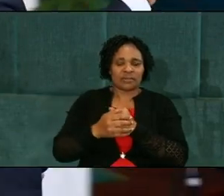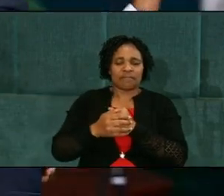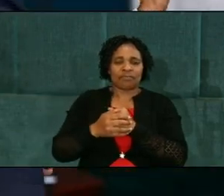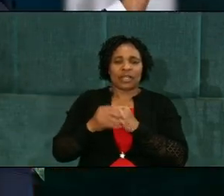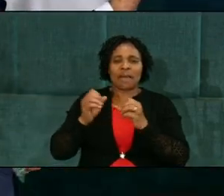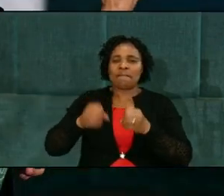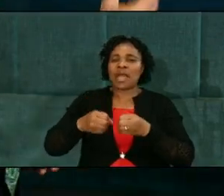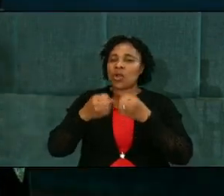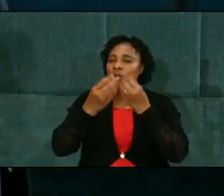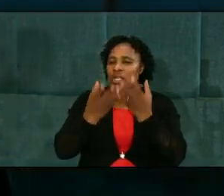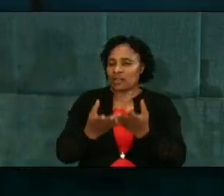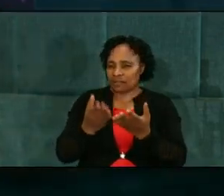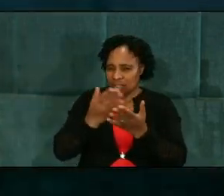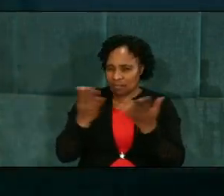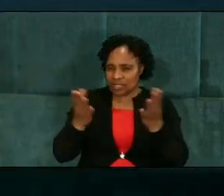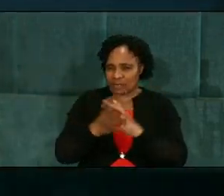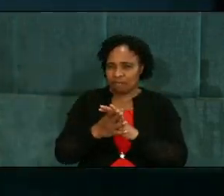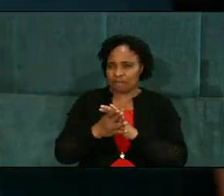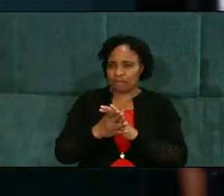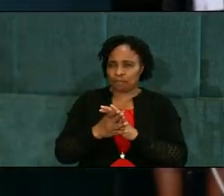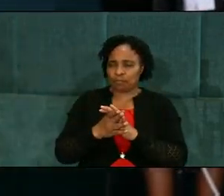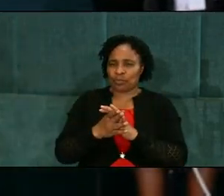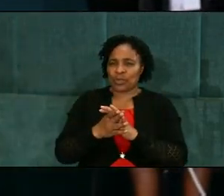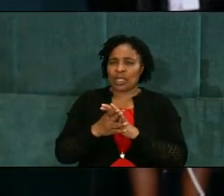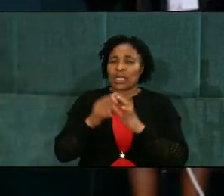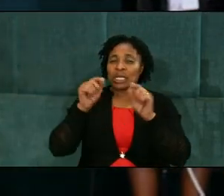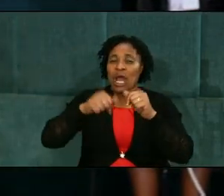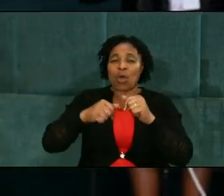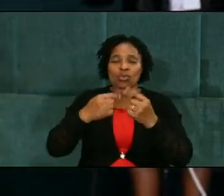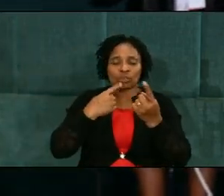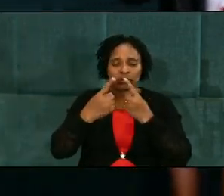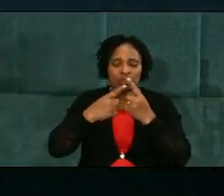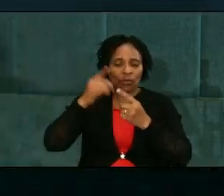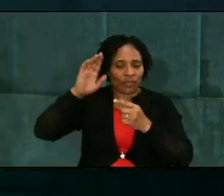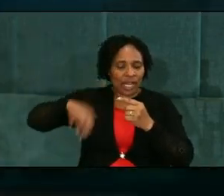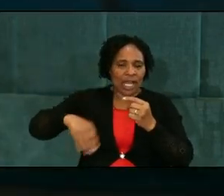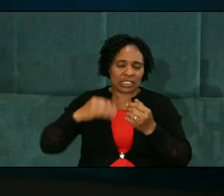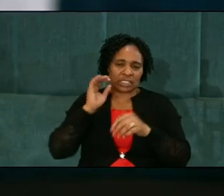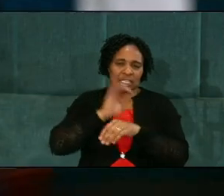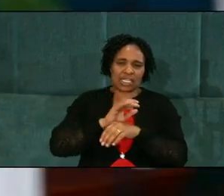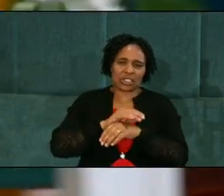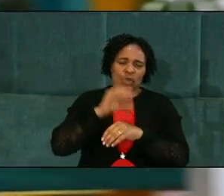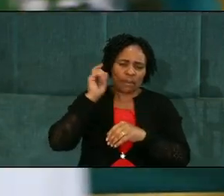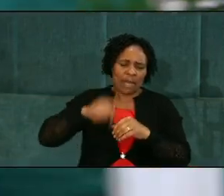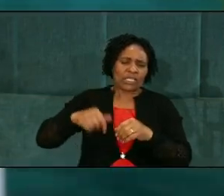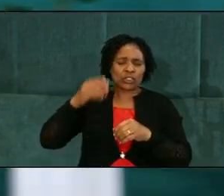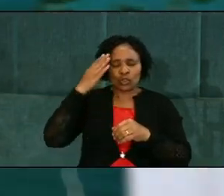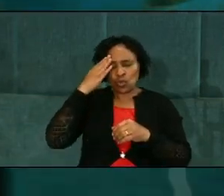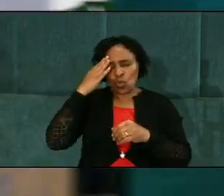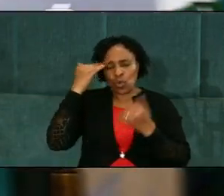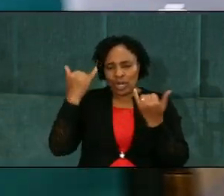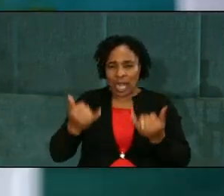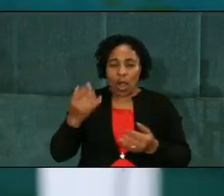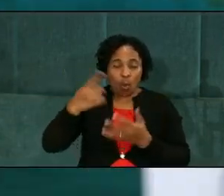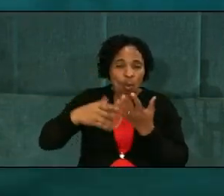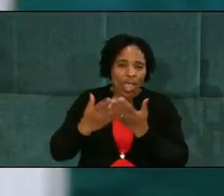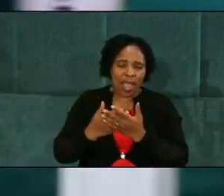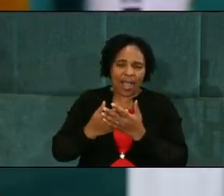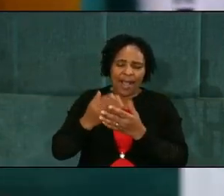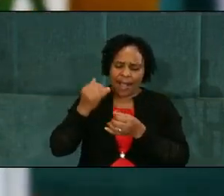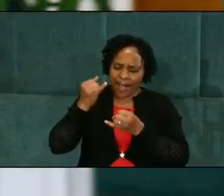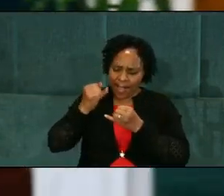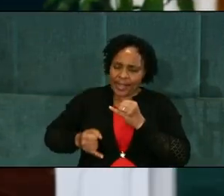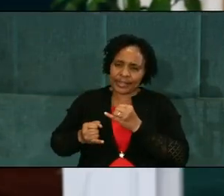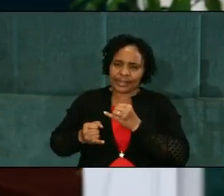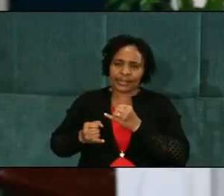you a sense of how close we are. We're not at the beginning phase of the last church. We are supposed to be now at the ending